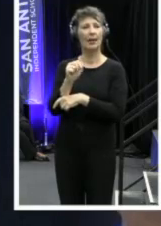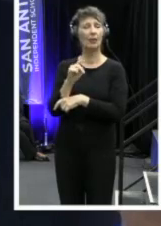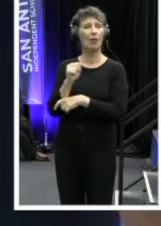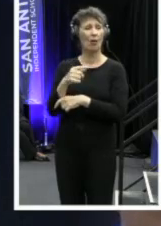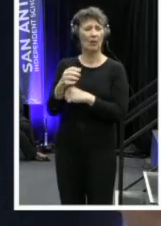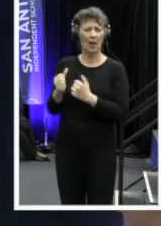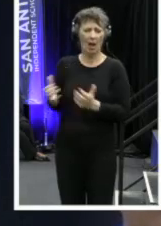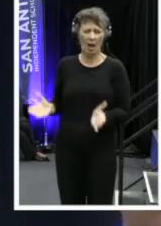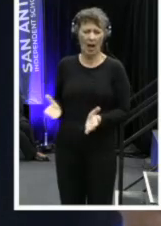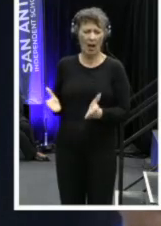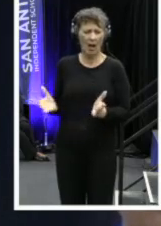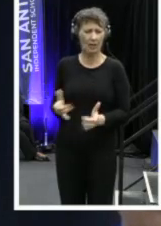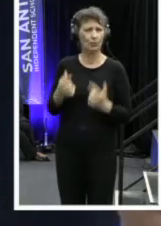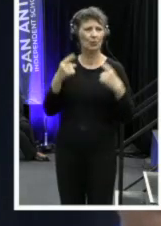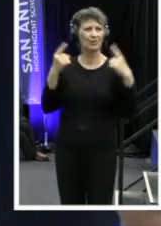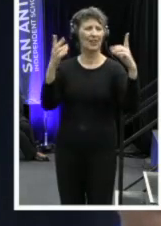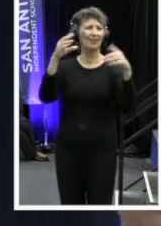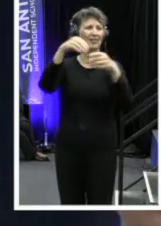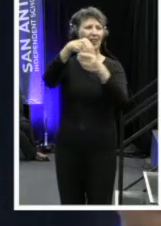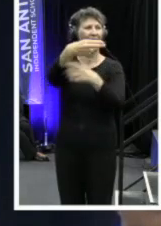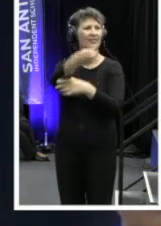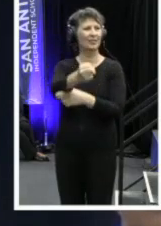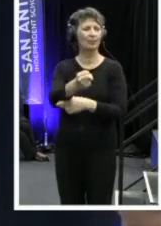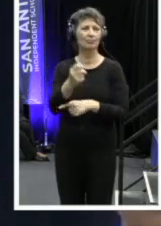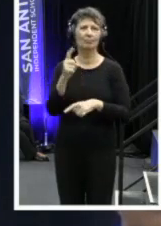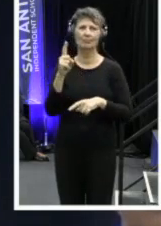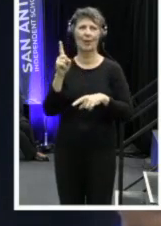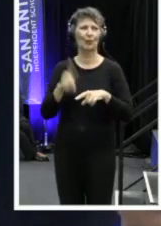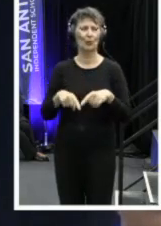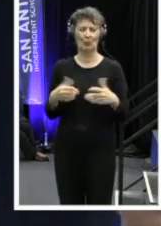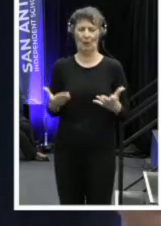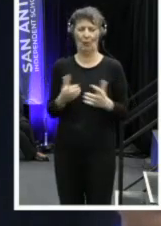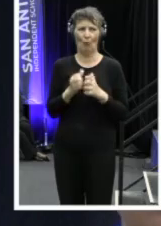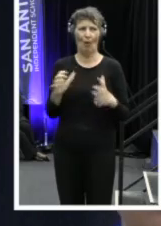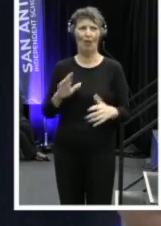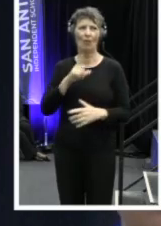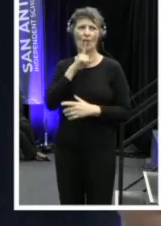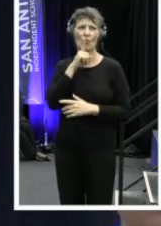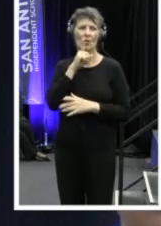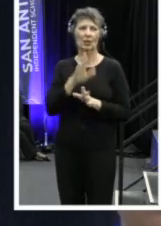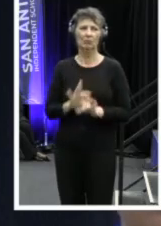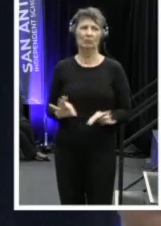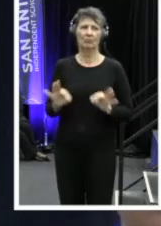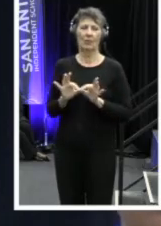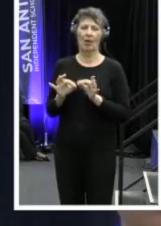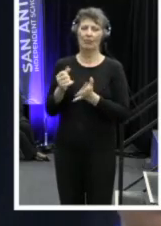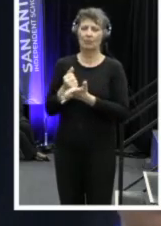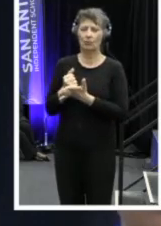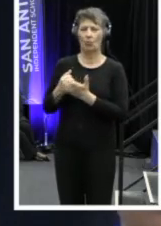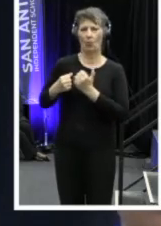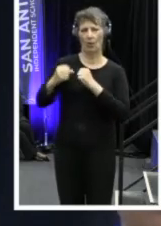excel throughout high school, and I don't think I would be where I am without their valuable advice and support.